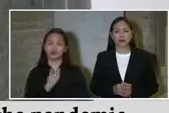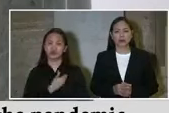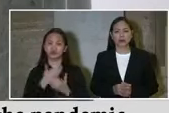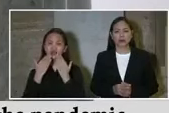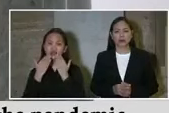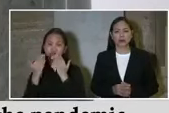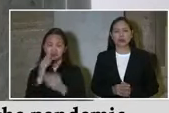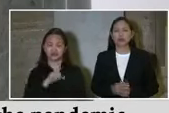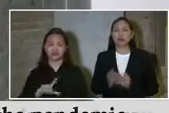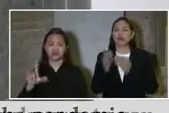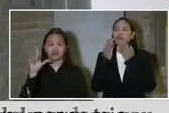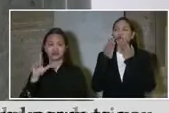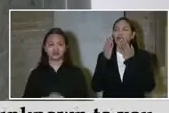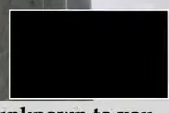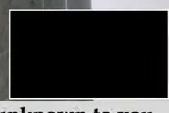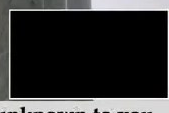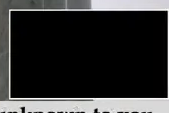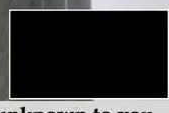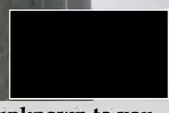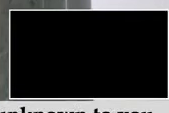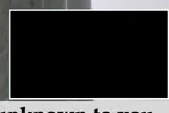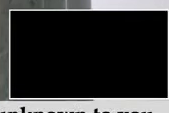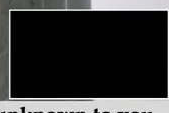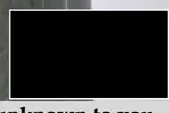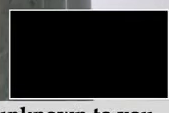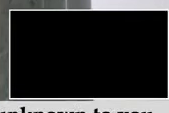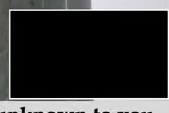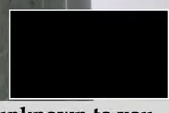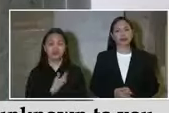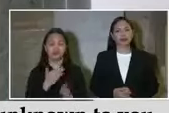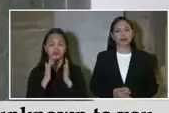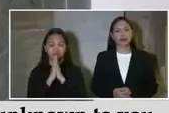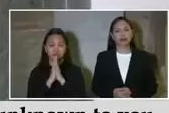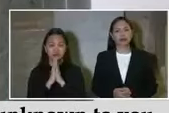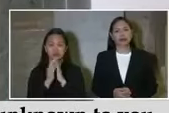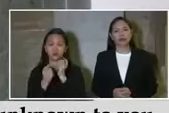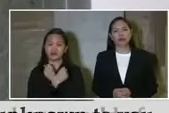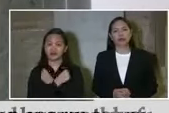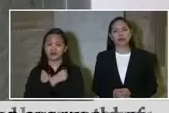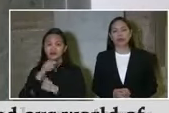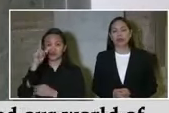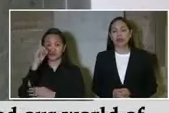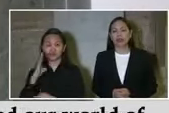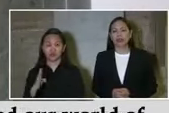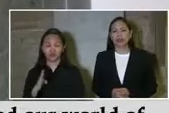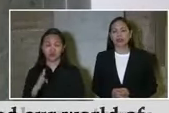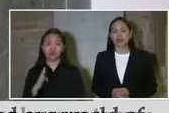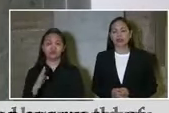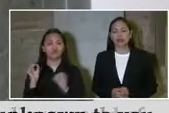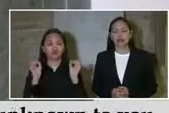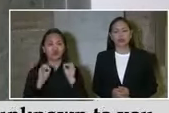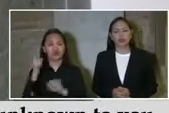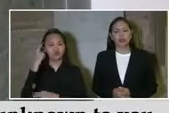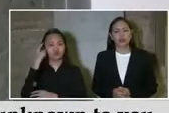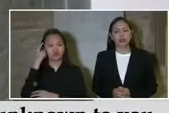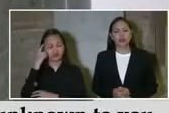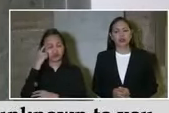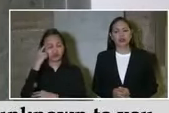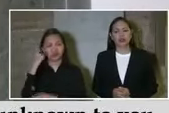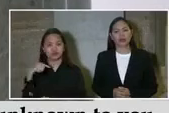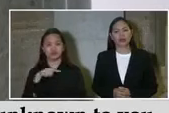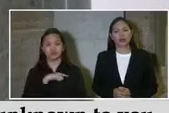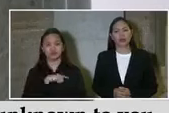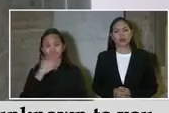Lord. Thanks be to God. Let us pray. Loving God, no thought of ours is unknown to